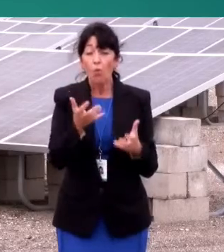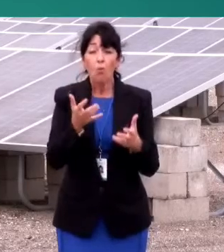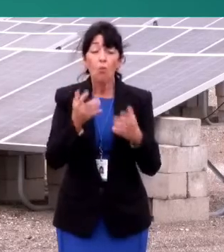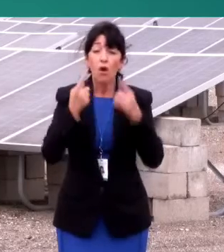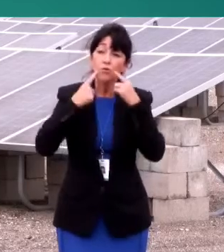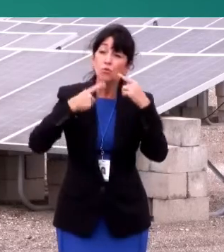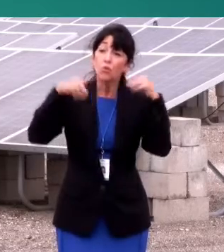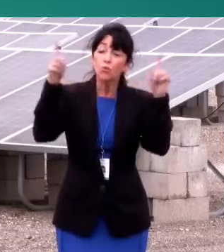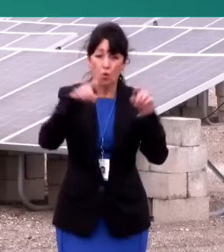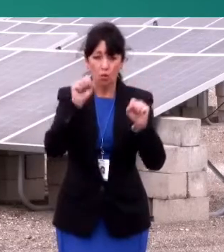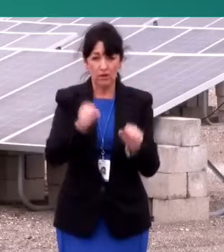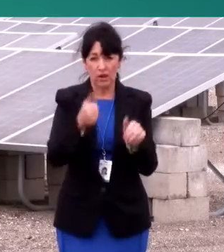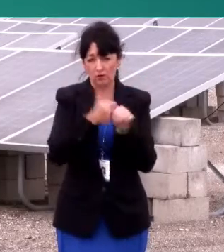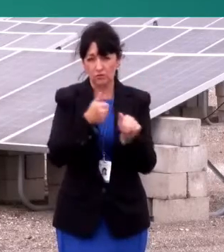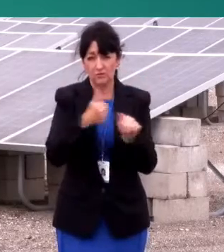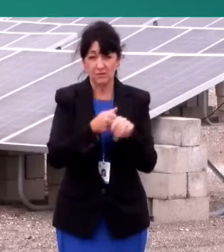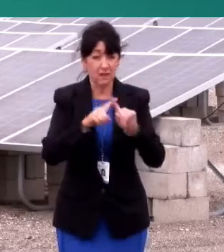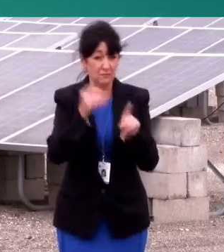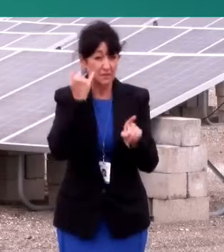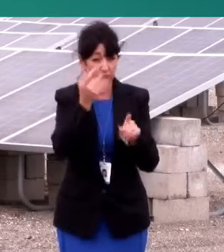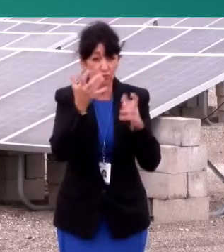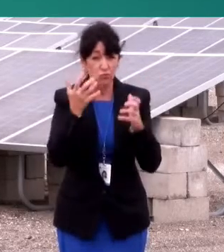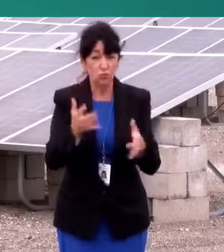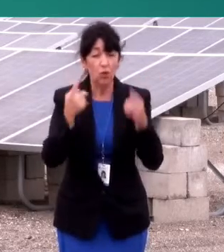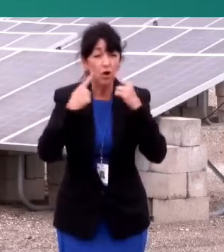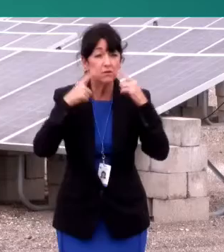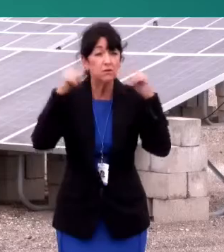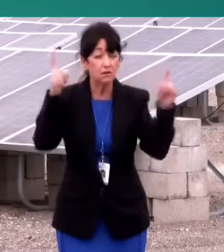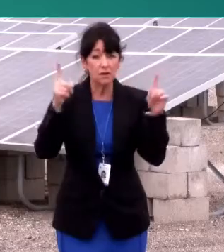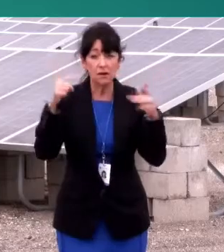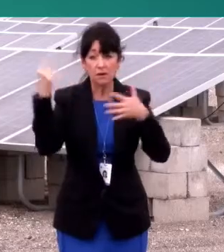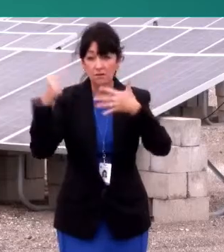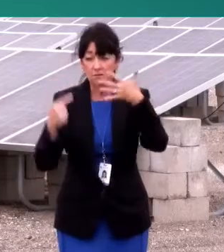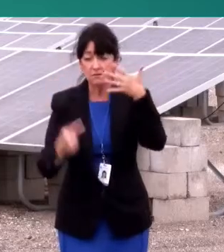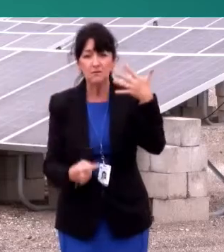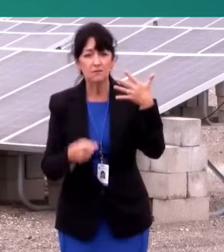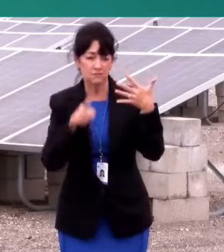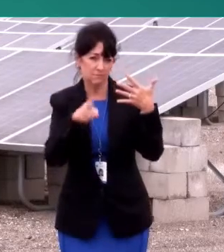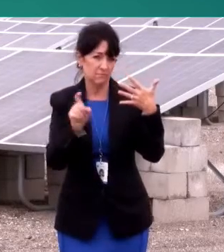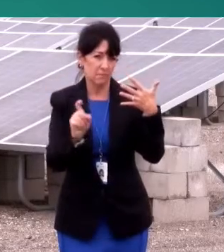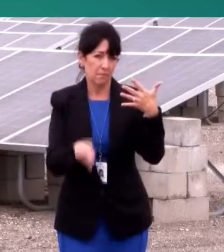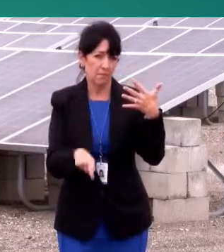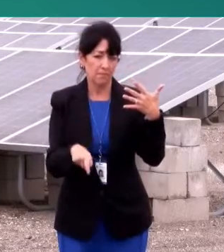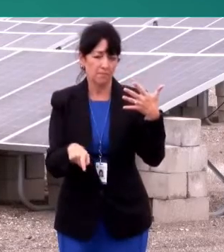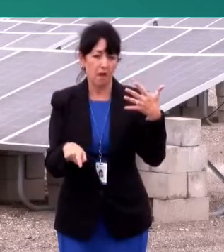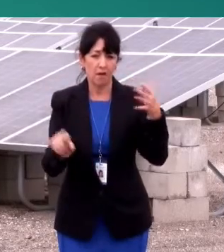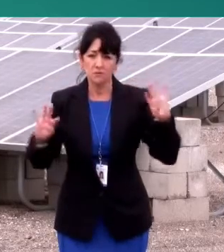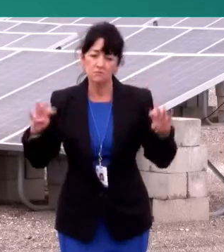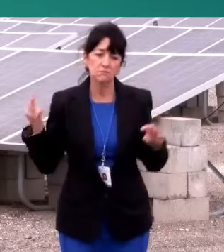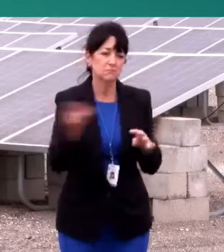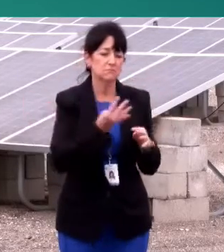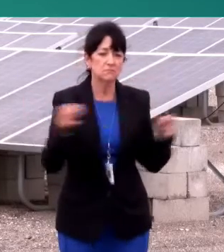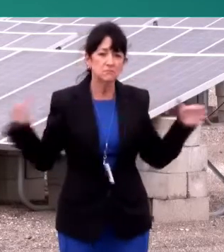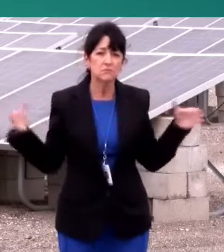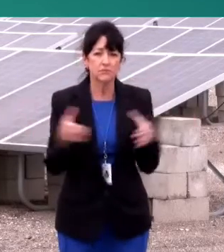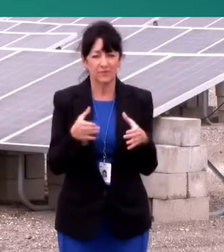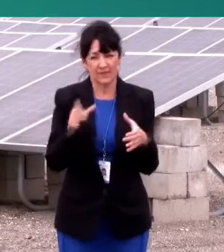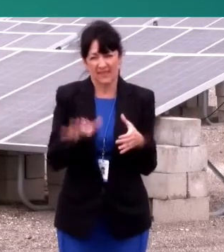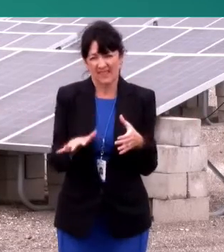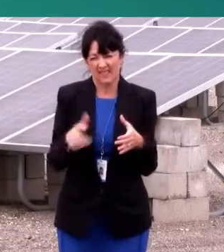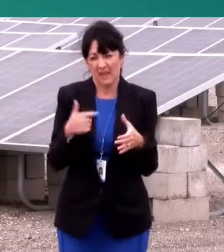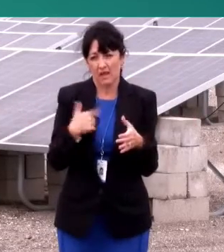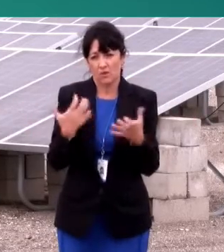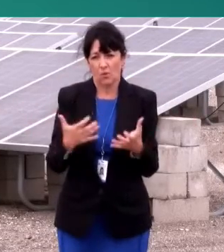I think, what a big part of today is celebrating, is the group of people that came together to get these bills,